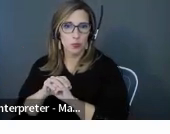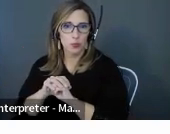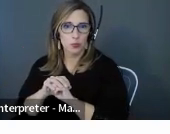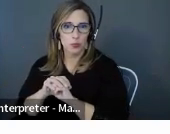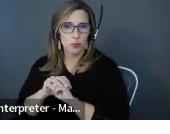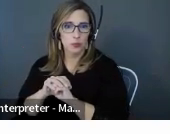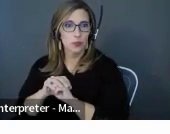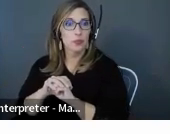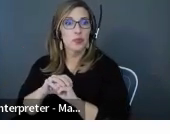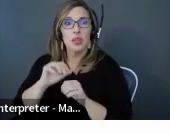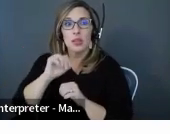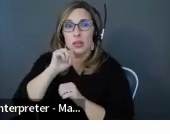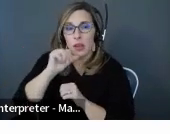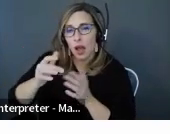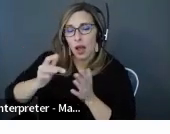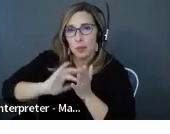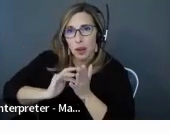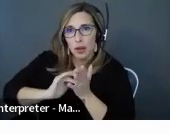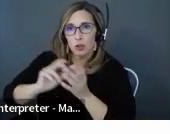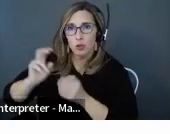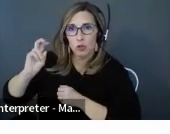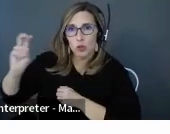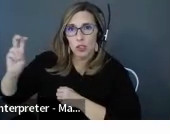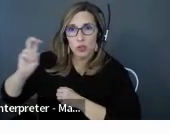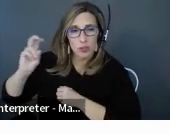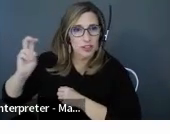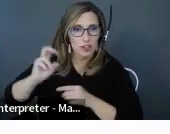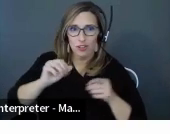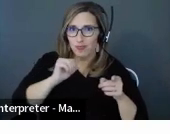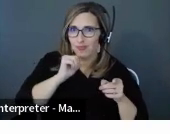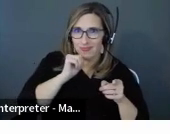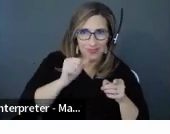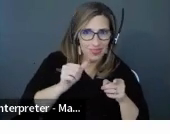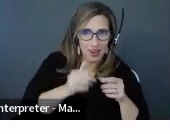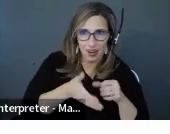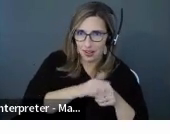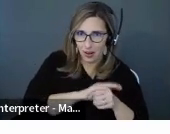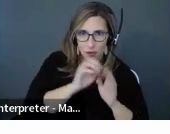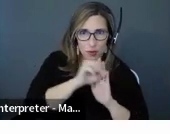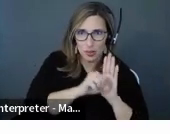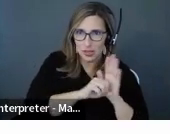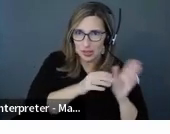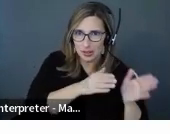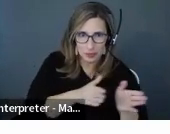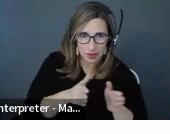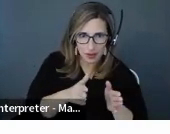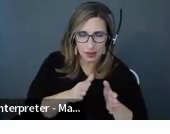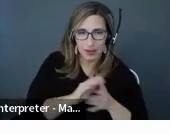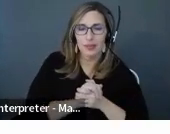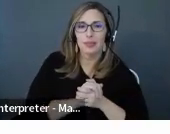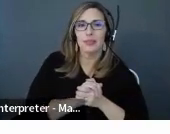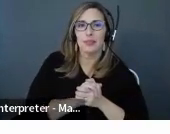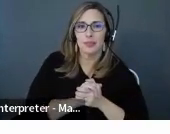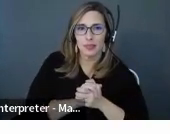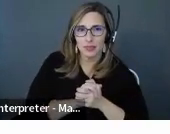Non-medical transportation is not covered by state plan services for adults.